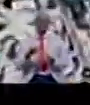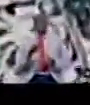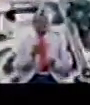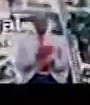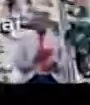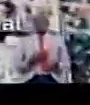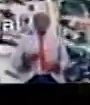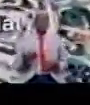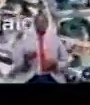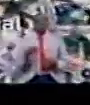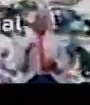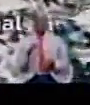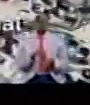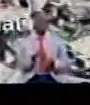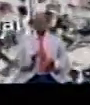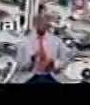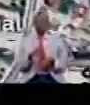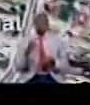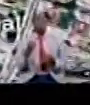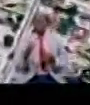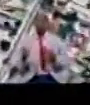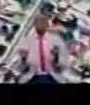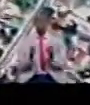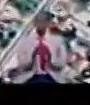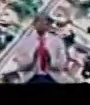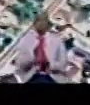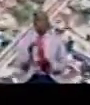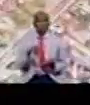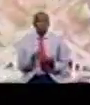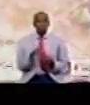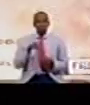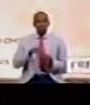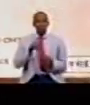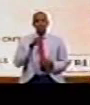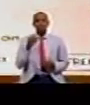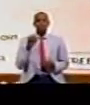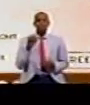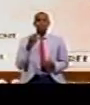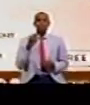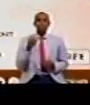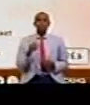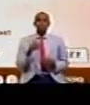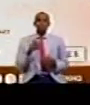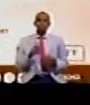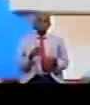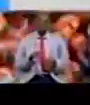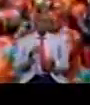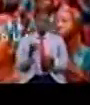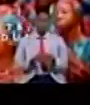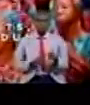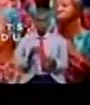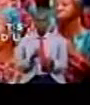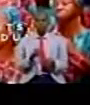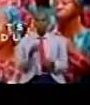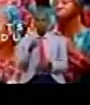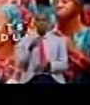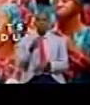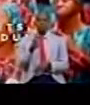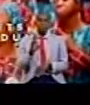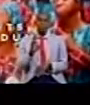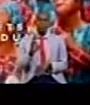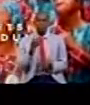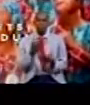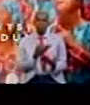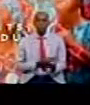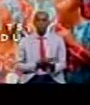in heaven, protect them, oh Lord. Lord, God, in heaven, protect them, oh Lord. Keep our children away from dangers, oh Lord. In